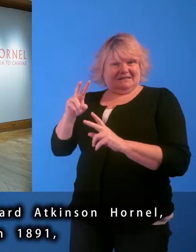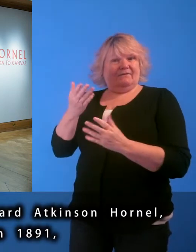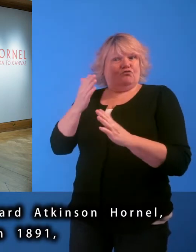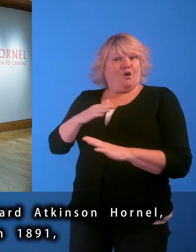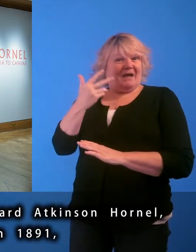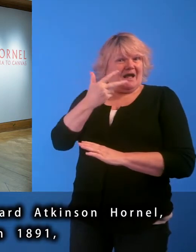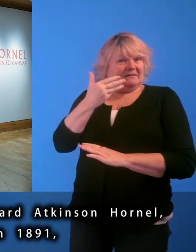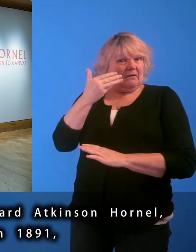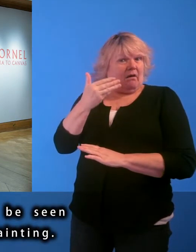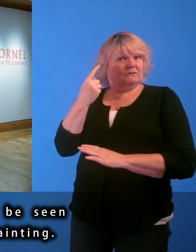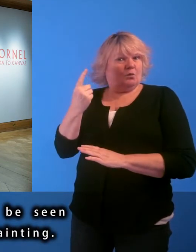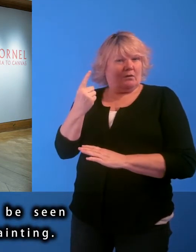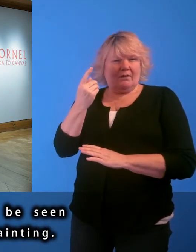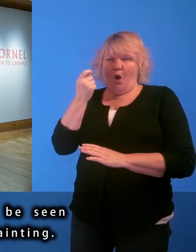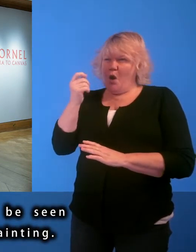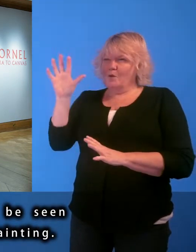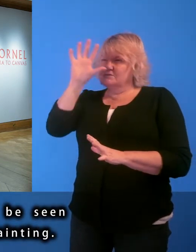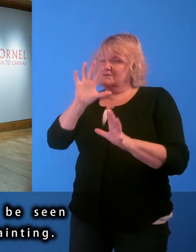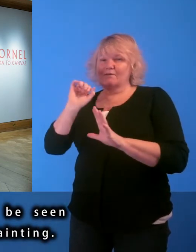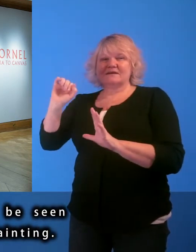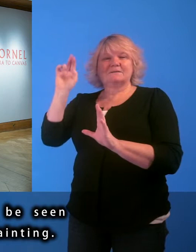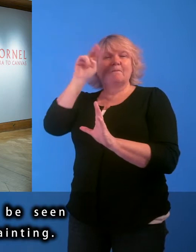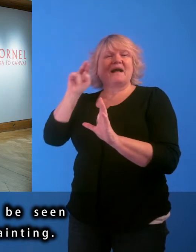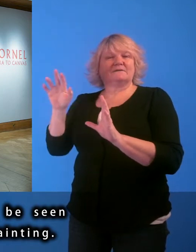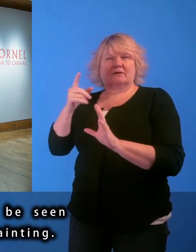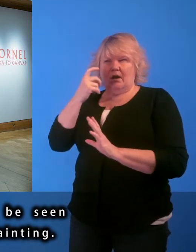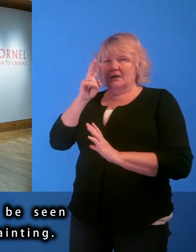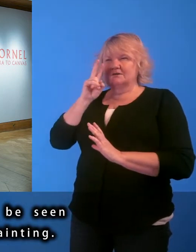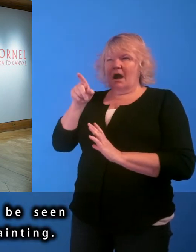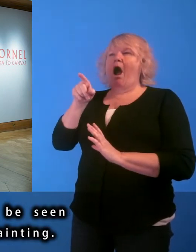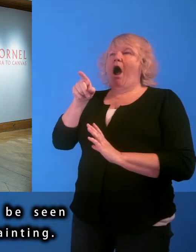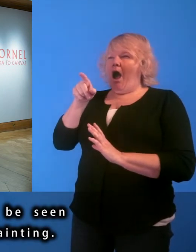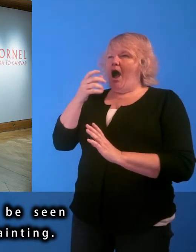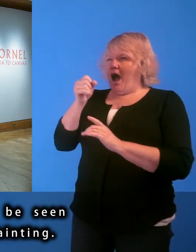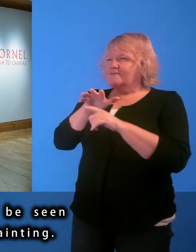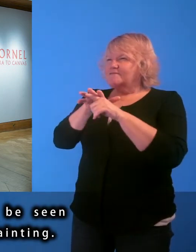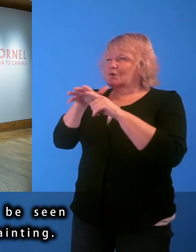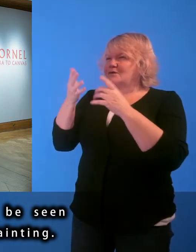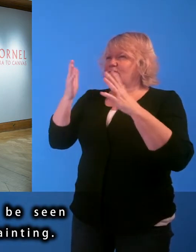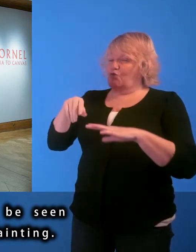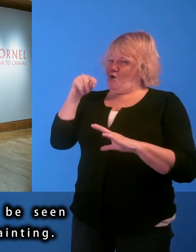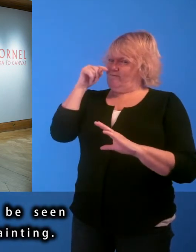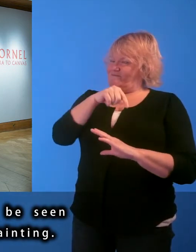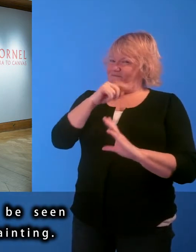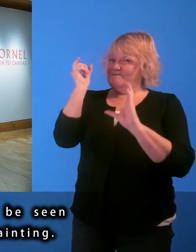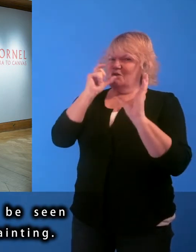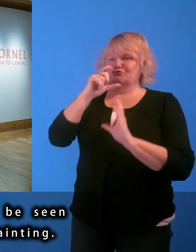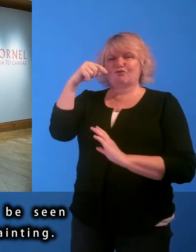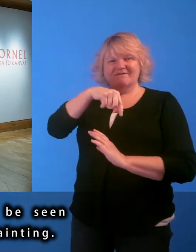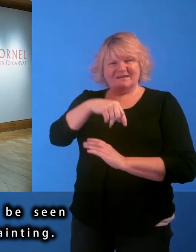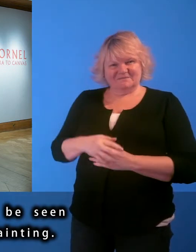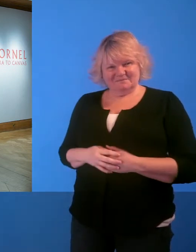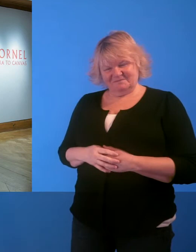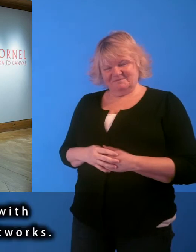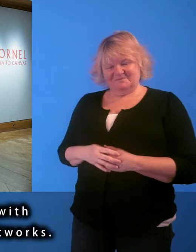from 1891, the influence of photography can be seen in almost every facet of his painting.